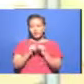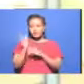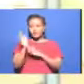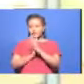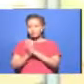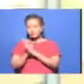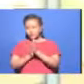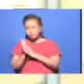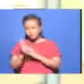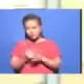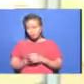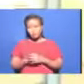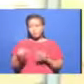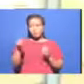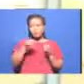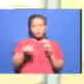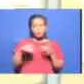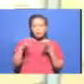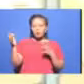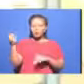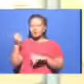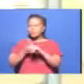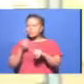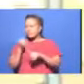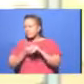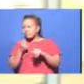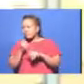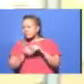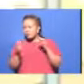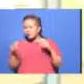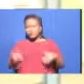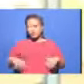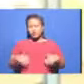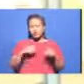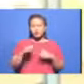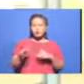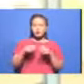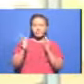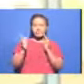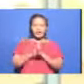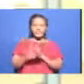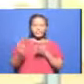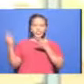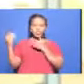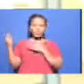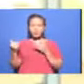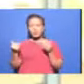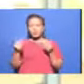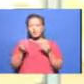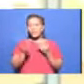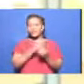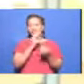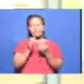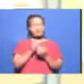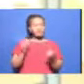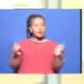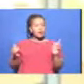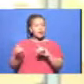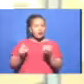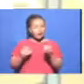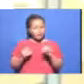not champion the cause of youth opportunity and hope as a favor, but